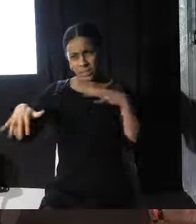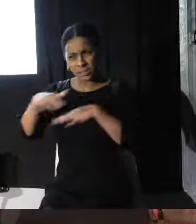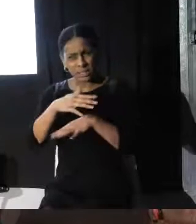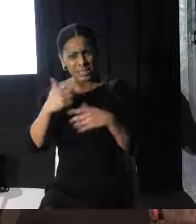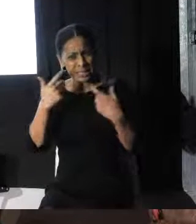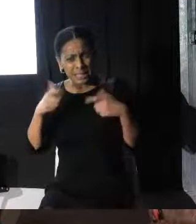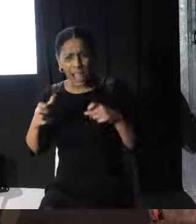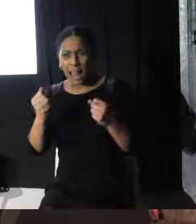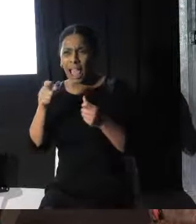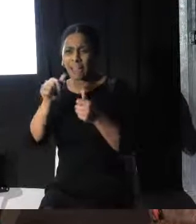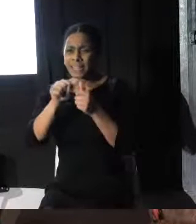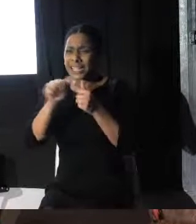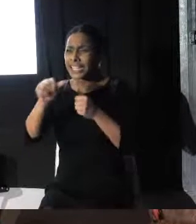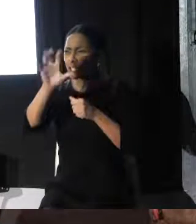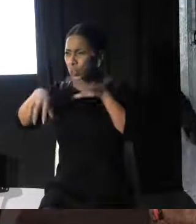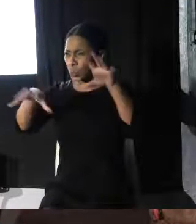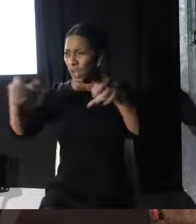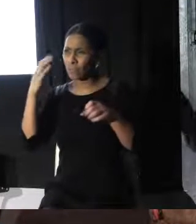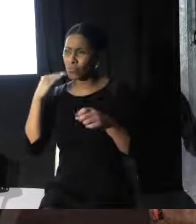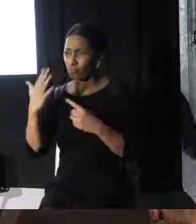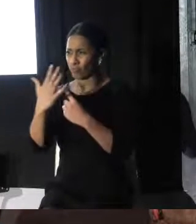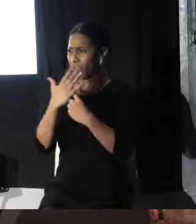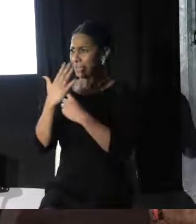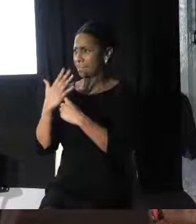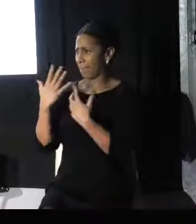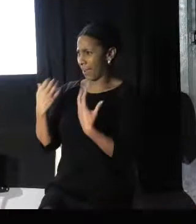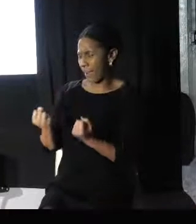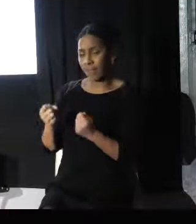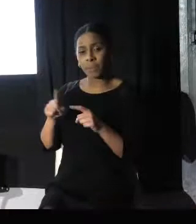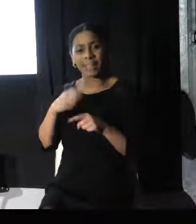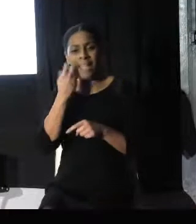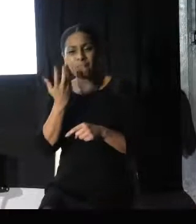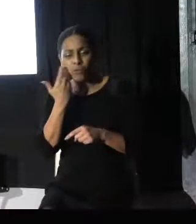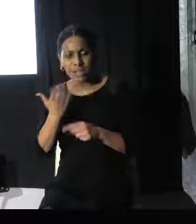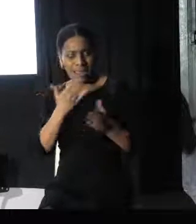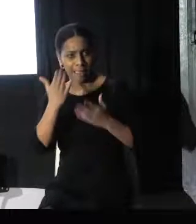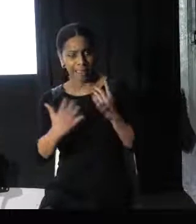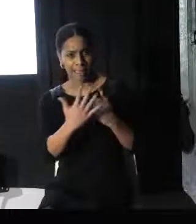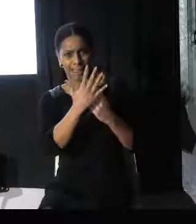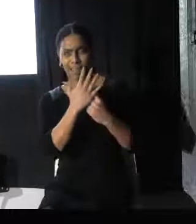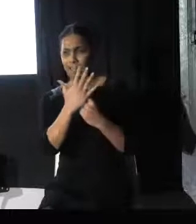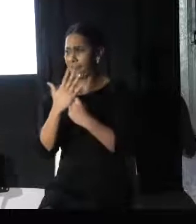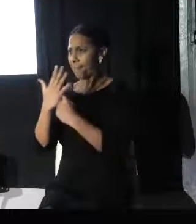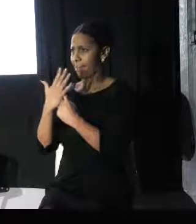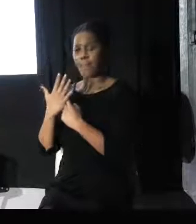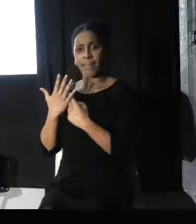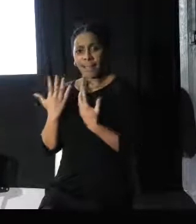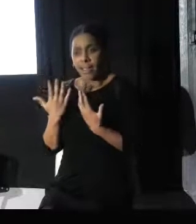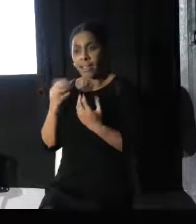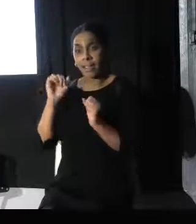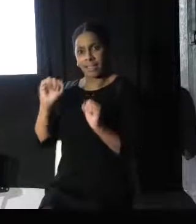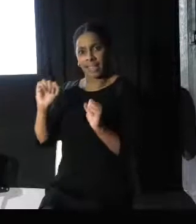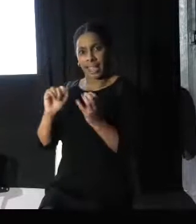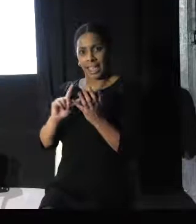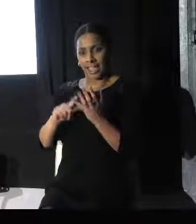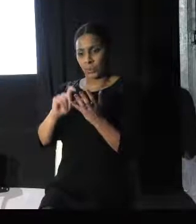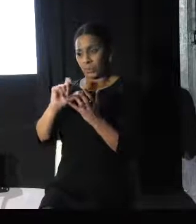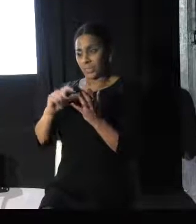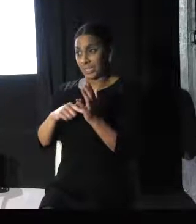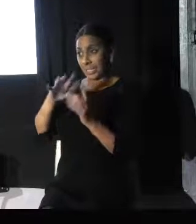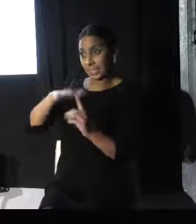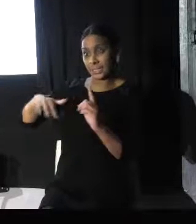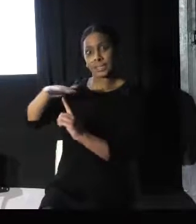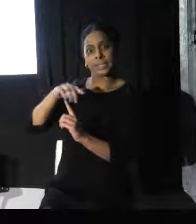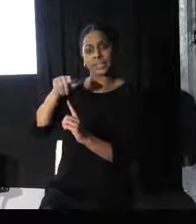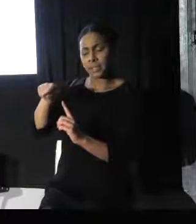the institutional racism and also the everyday racism there at UCT that was part of that